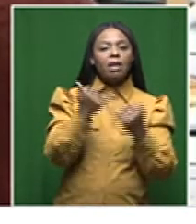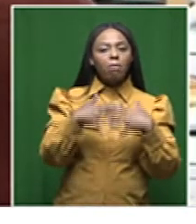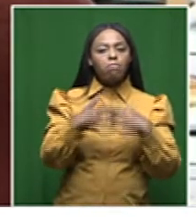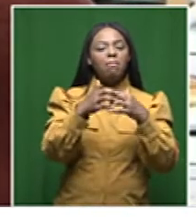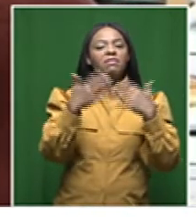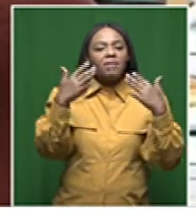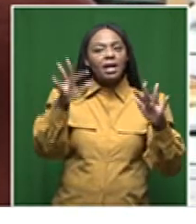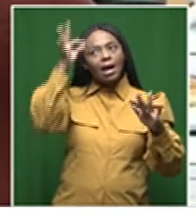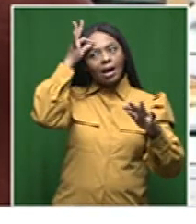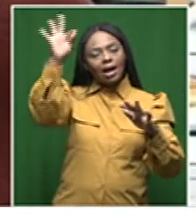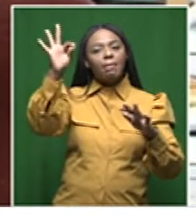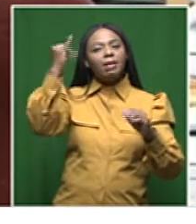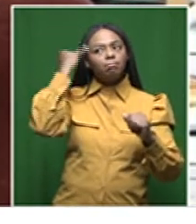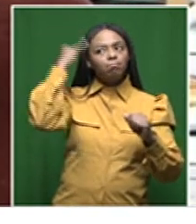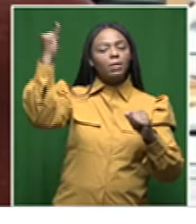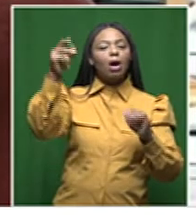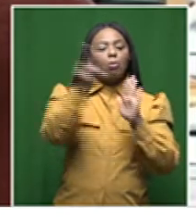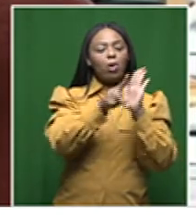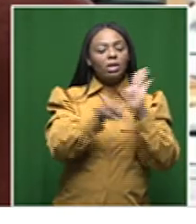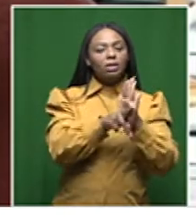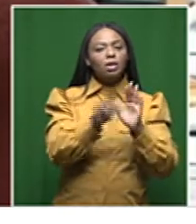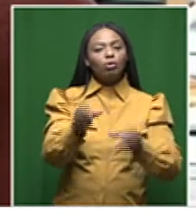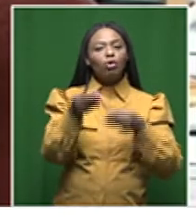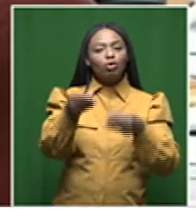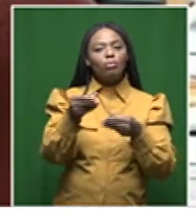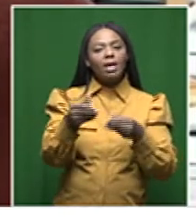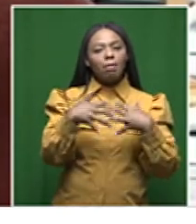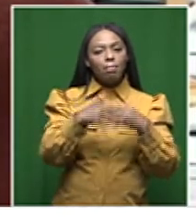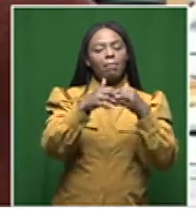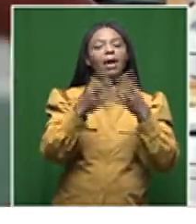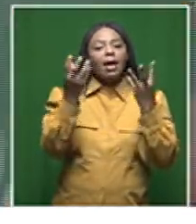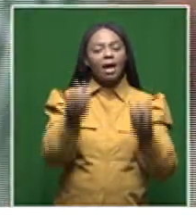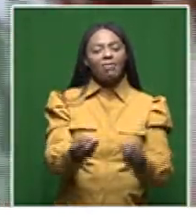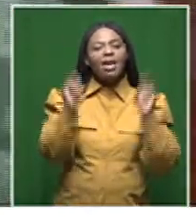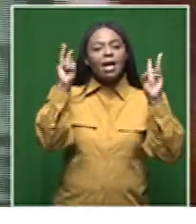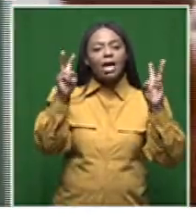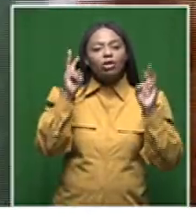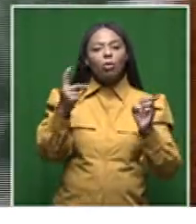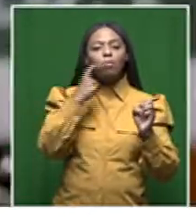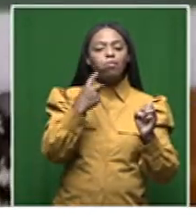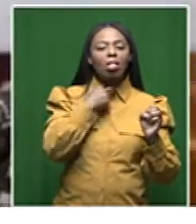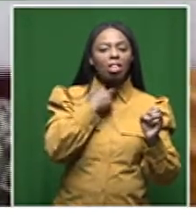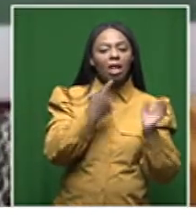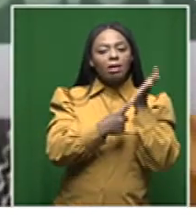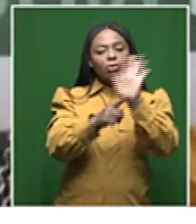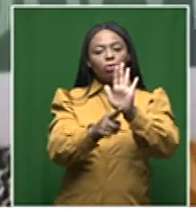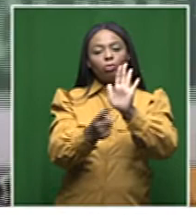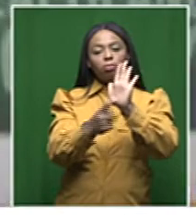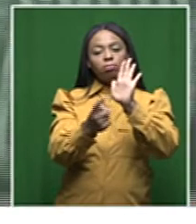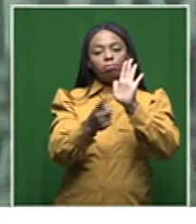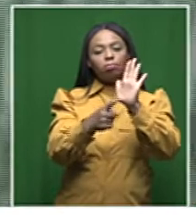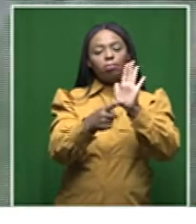The government has come up with a policy document now, an infertility. I'm trying to show the document now.